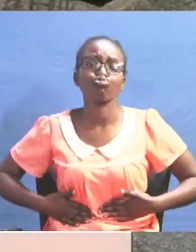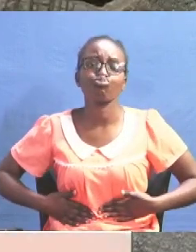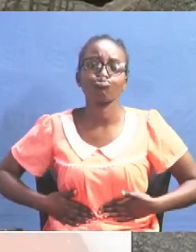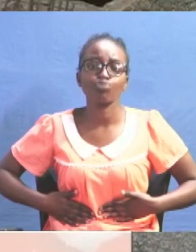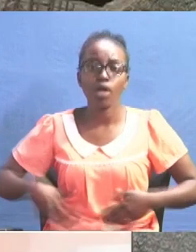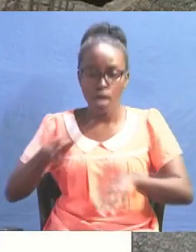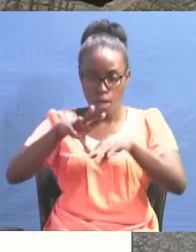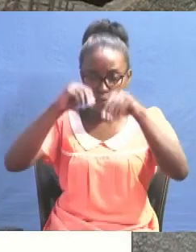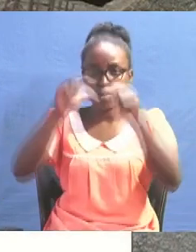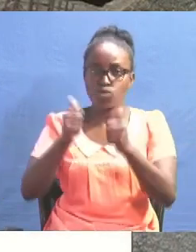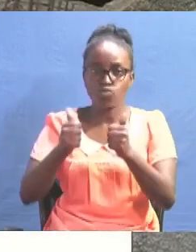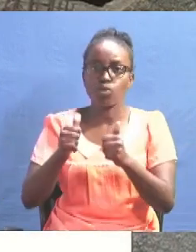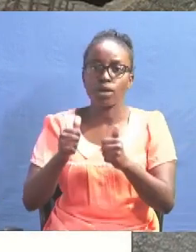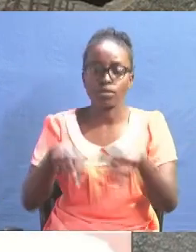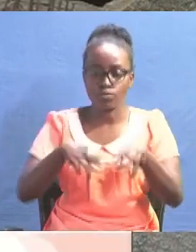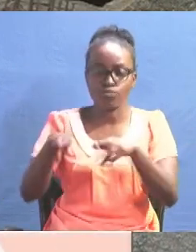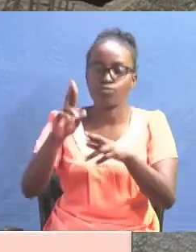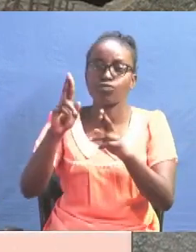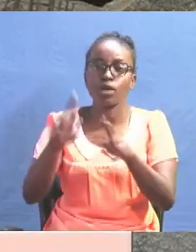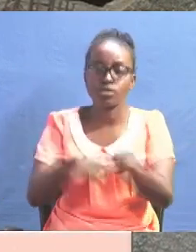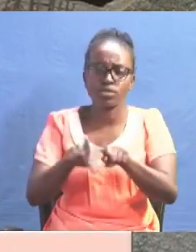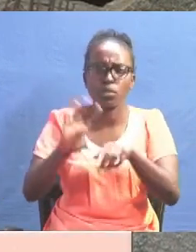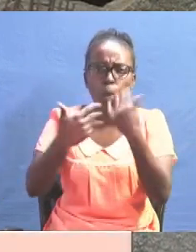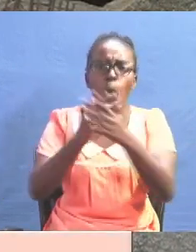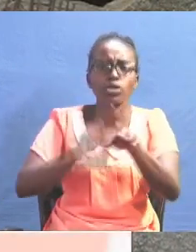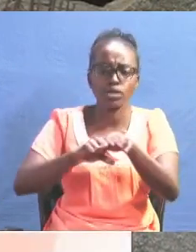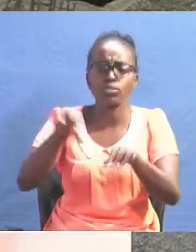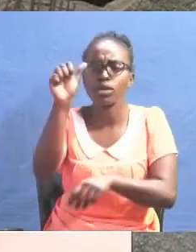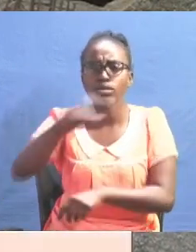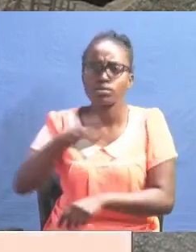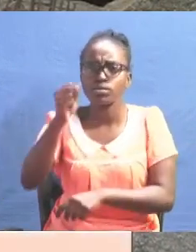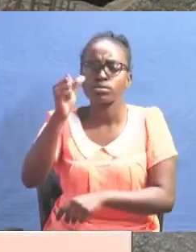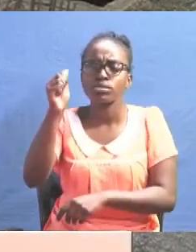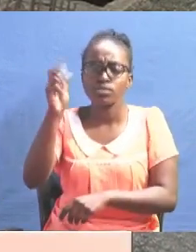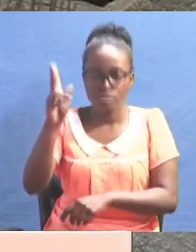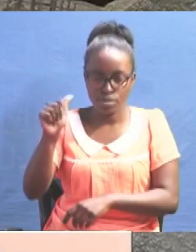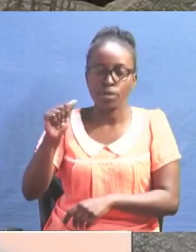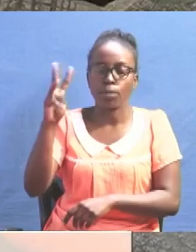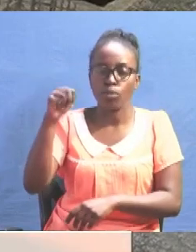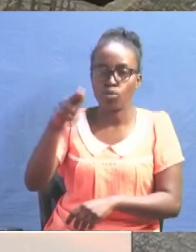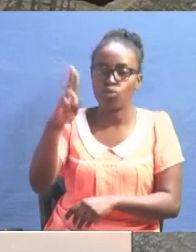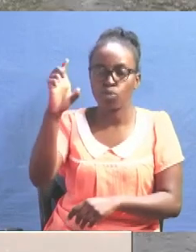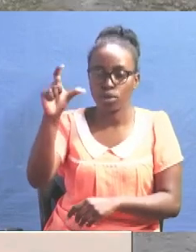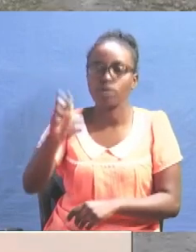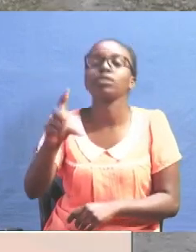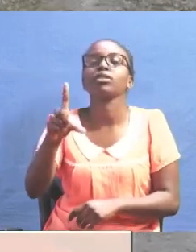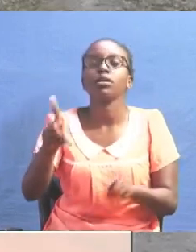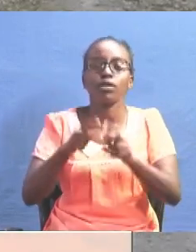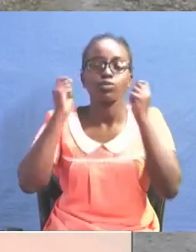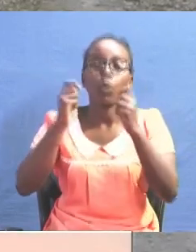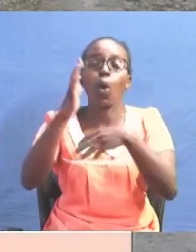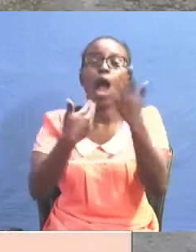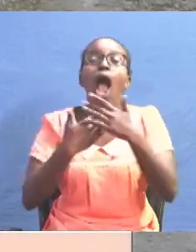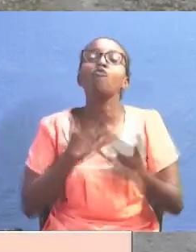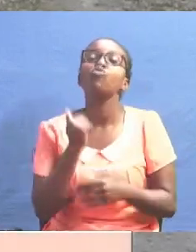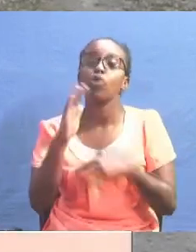in River Yala. Jamaa ya marehemu Samuel Rotich alieleza huzuni yao kubwa na kuitaka haki itendeke, huku wakiwataka mamlaka